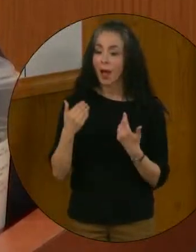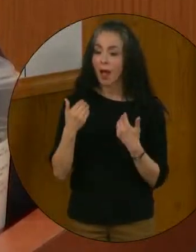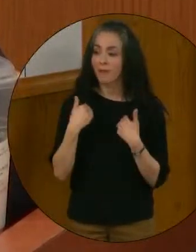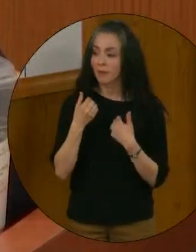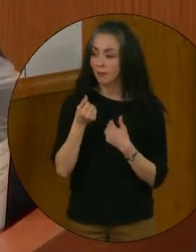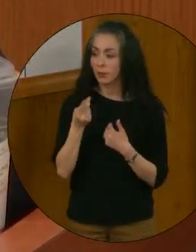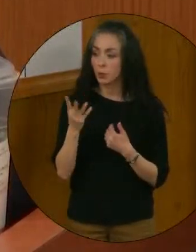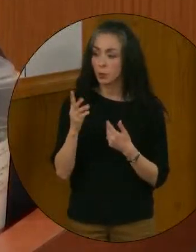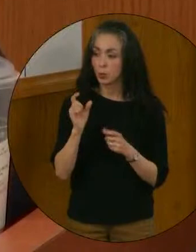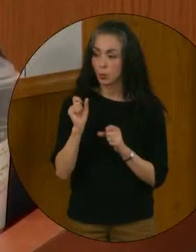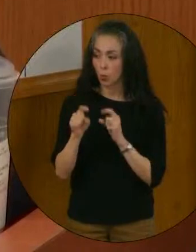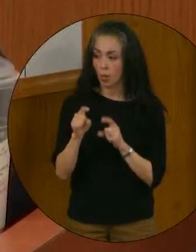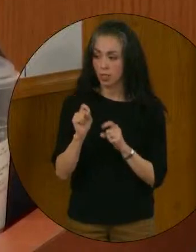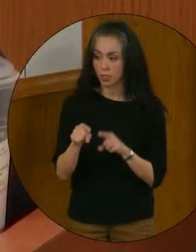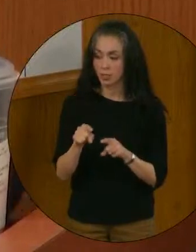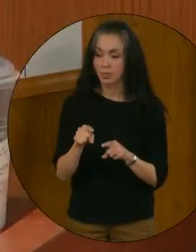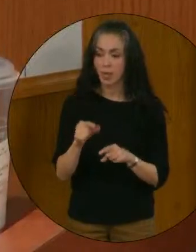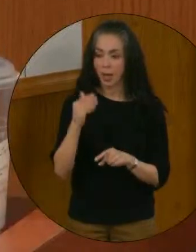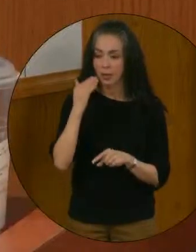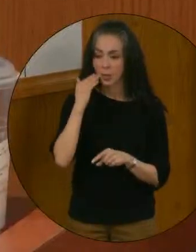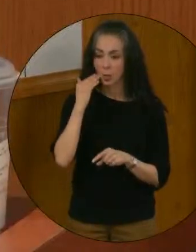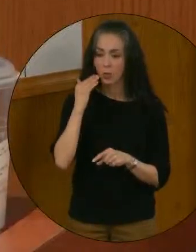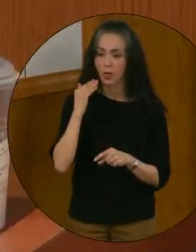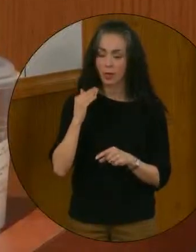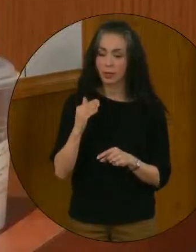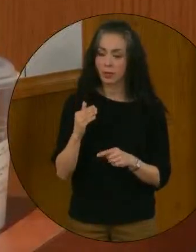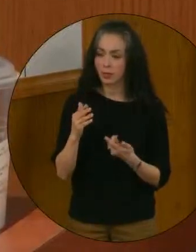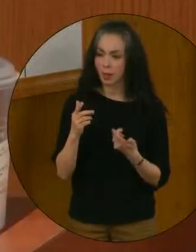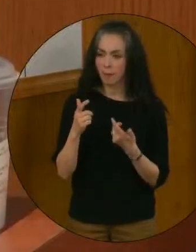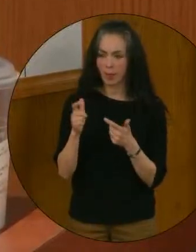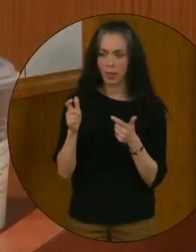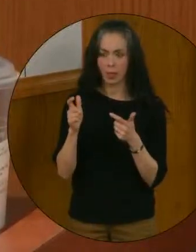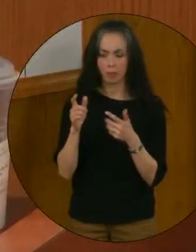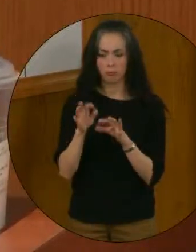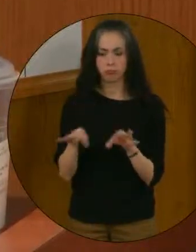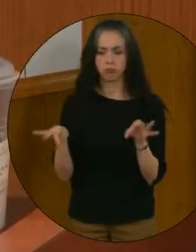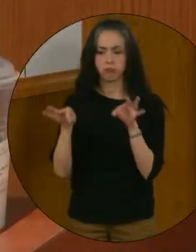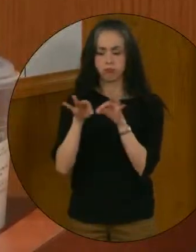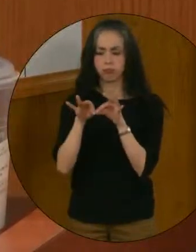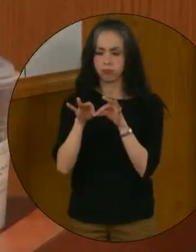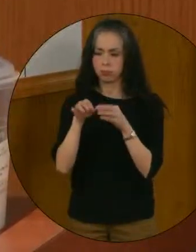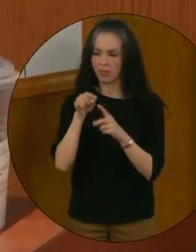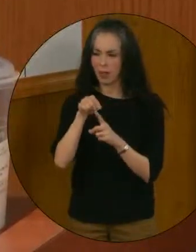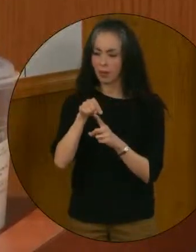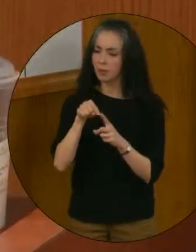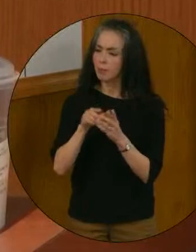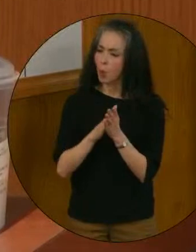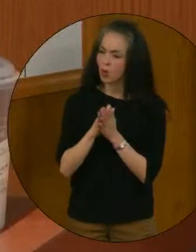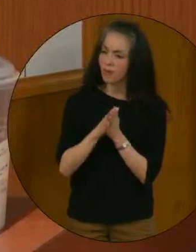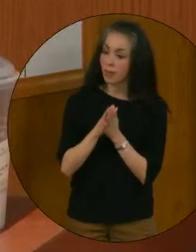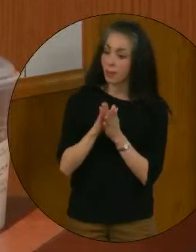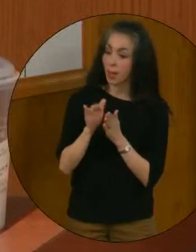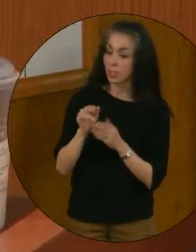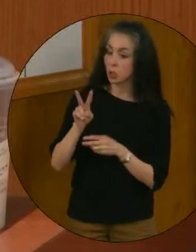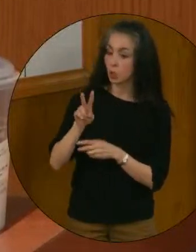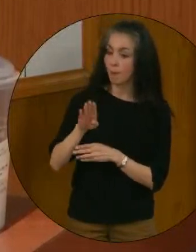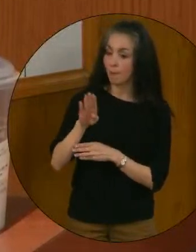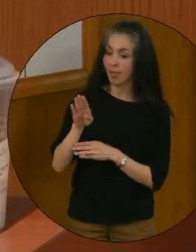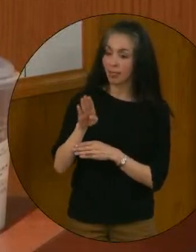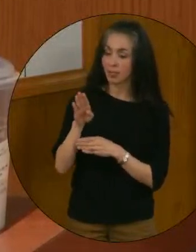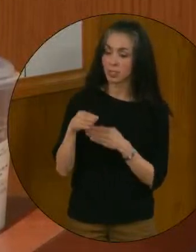few questions. I know that a big portion of this was motivated and kind of spurred by the $2 billion